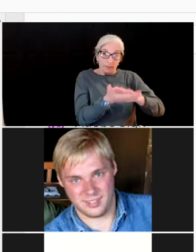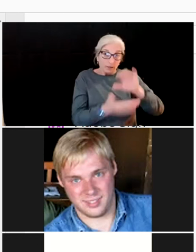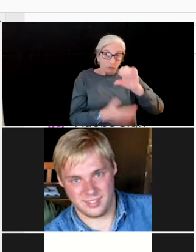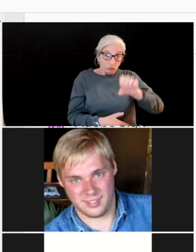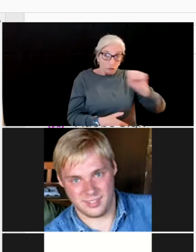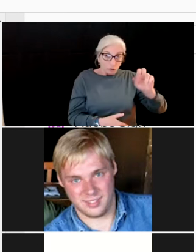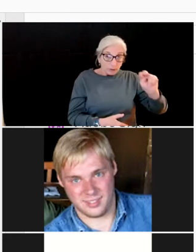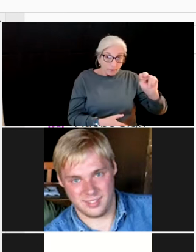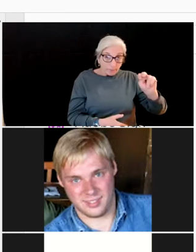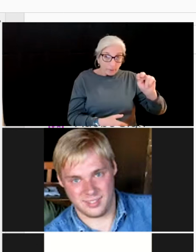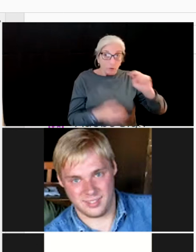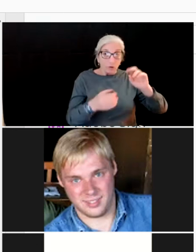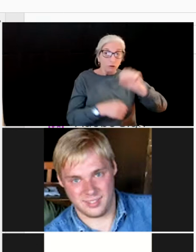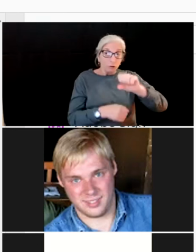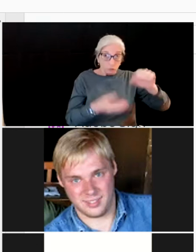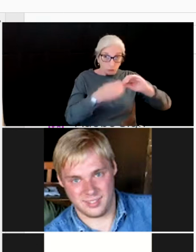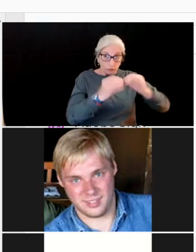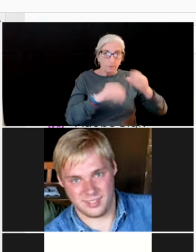they send in,